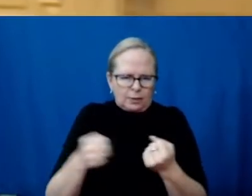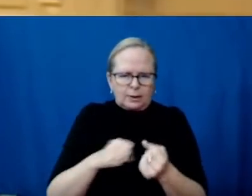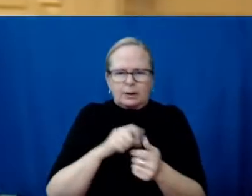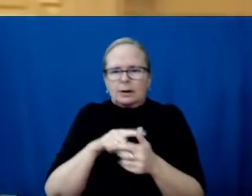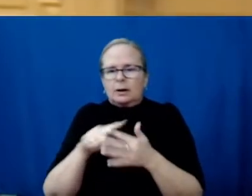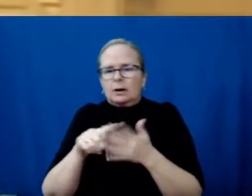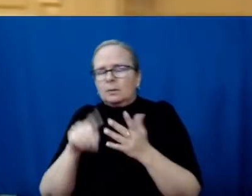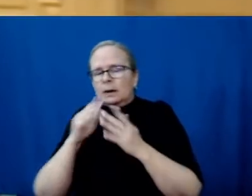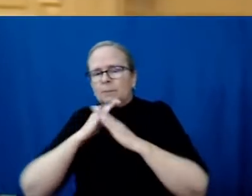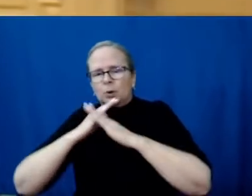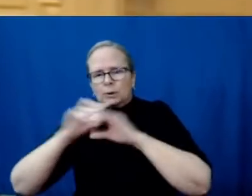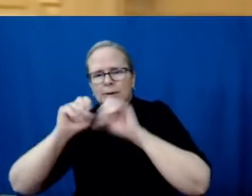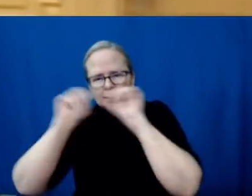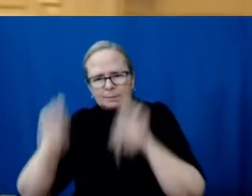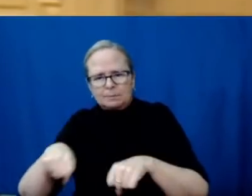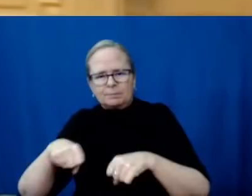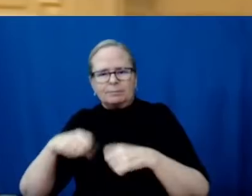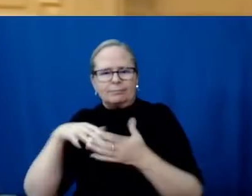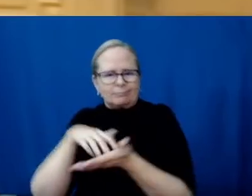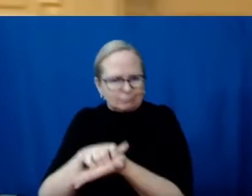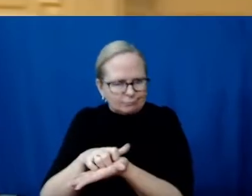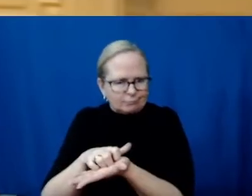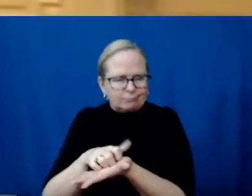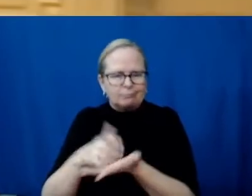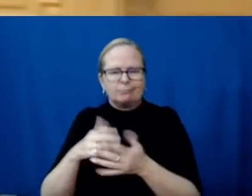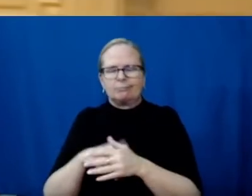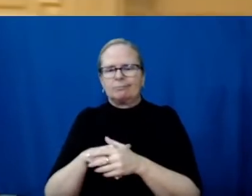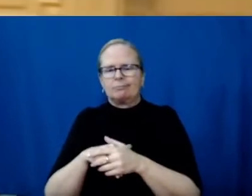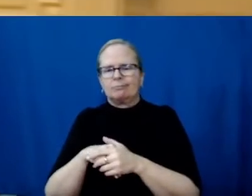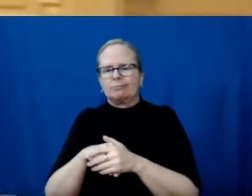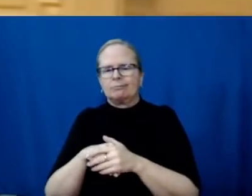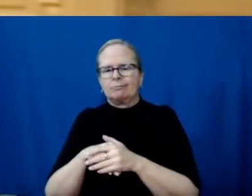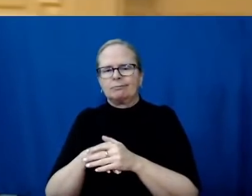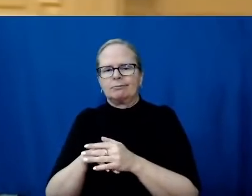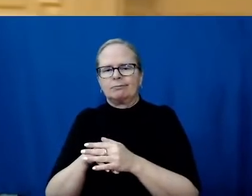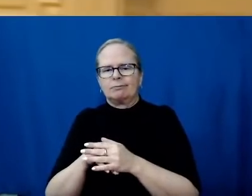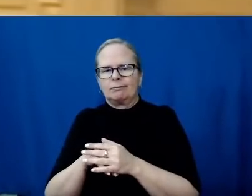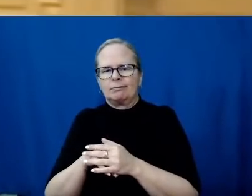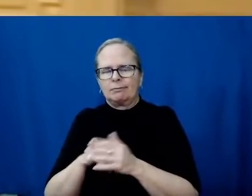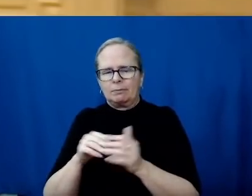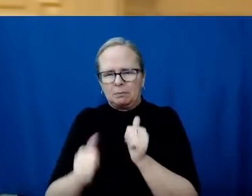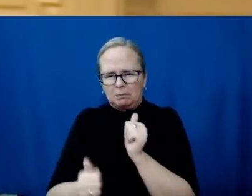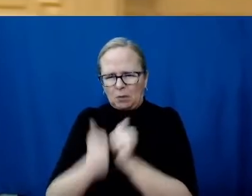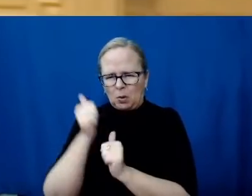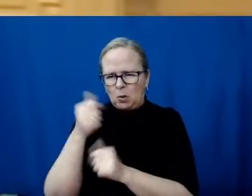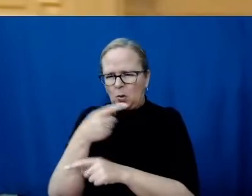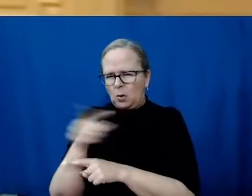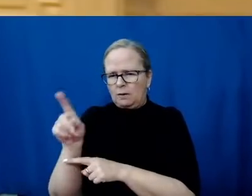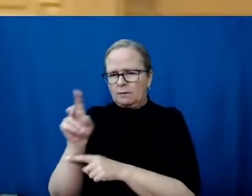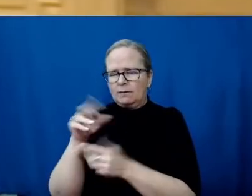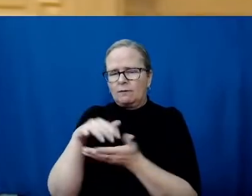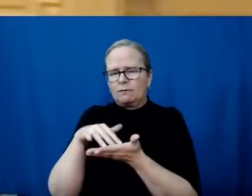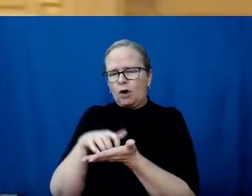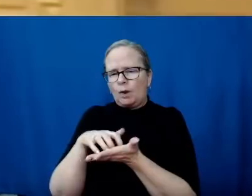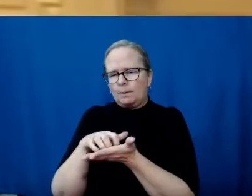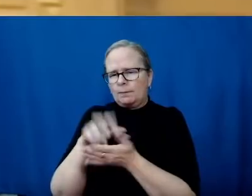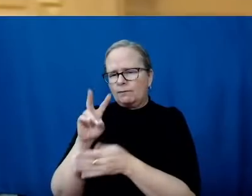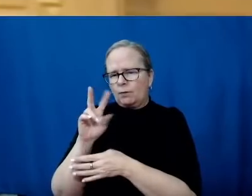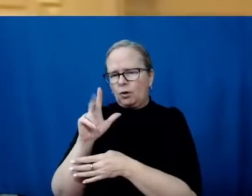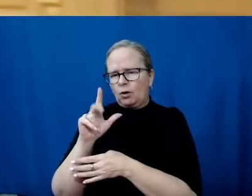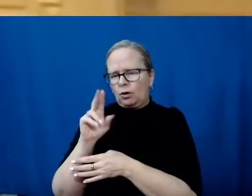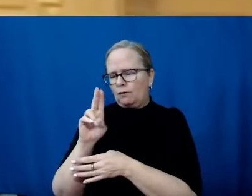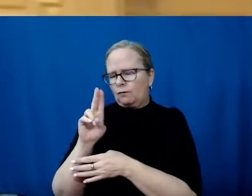and some people just randomly. But the most vulnerable are those categories of people. And so what we're really saying is